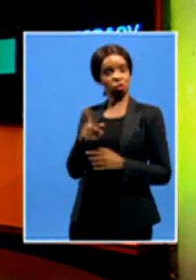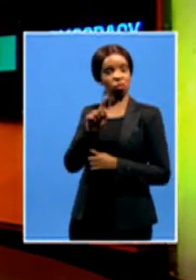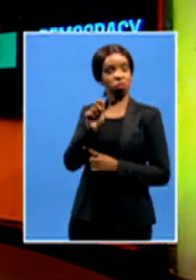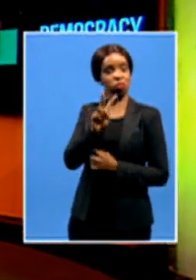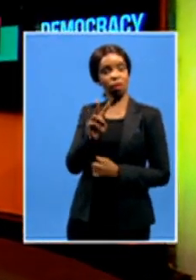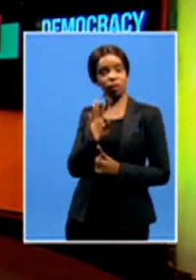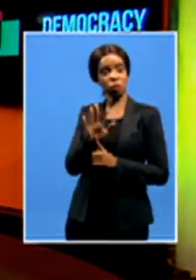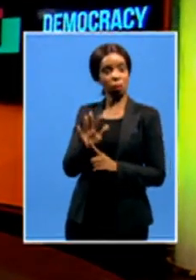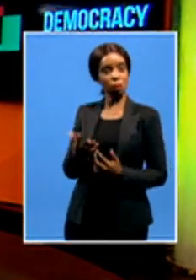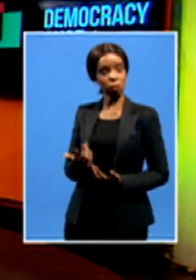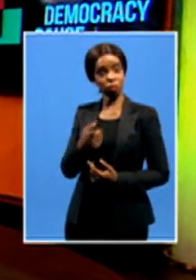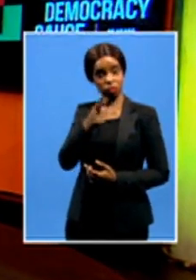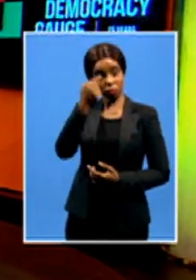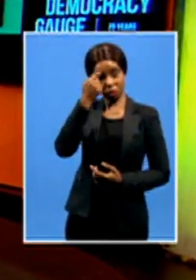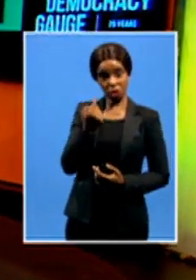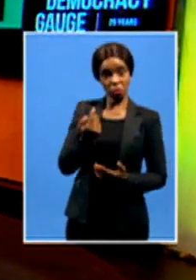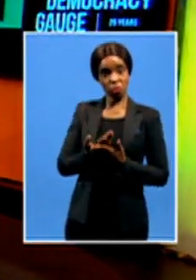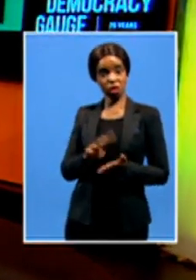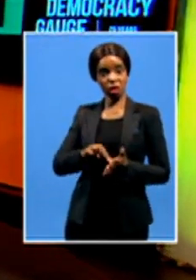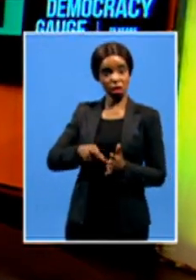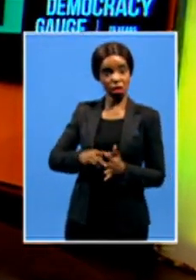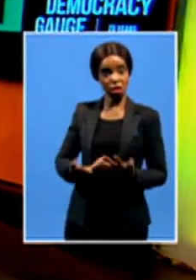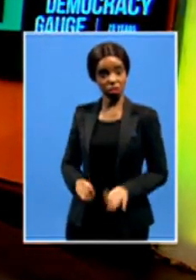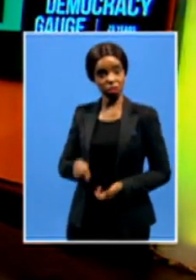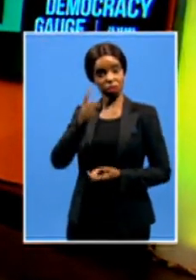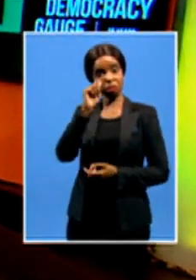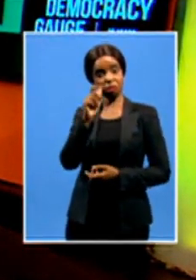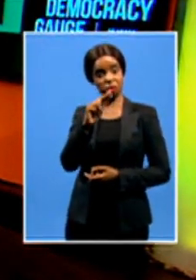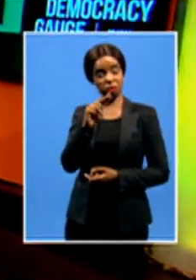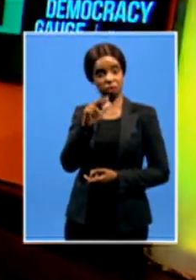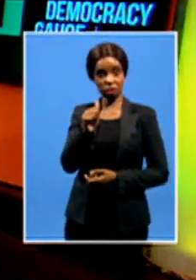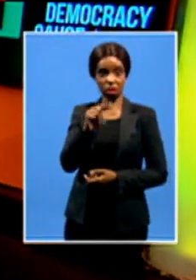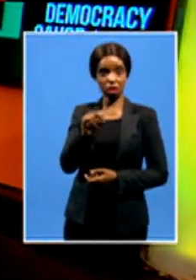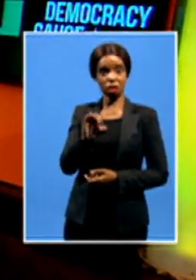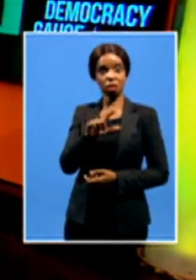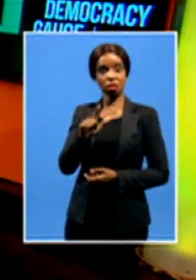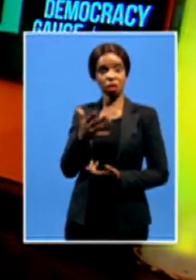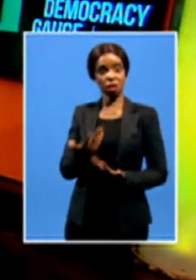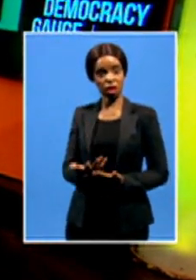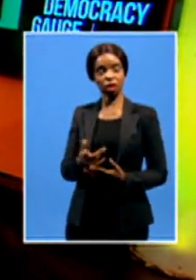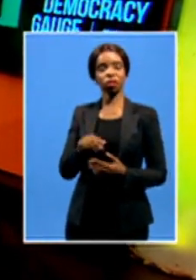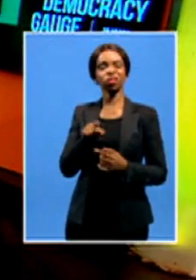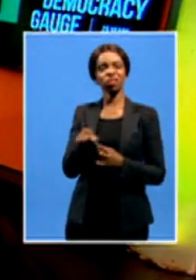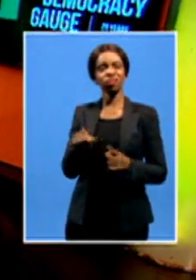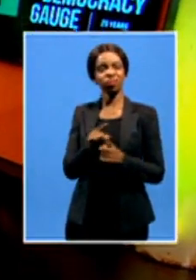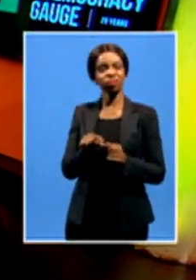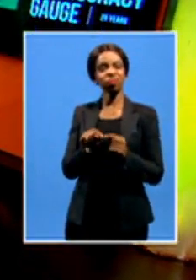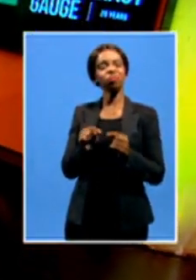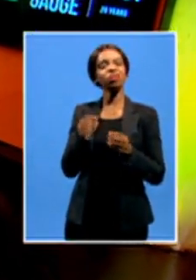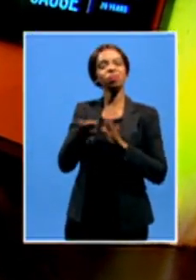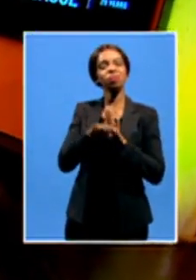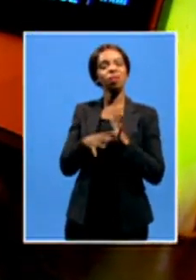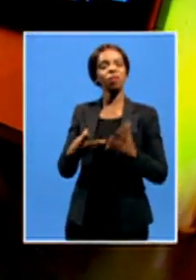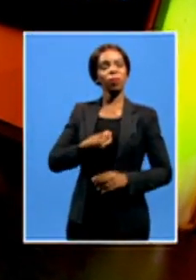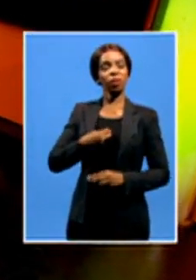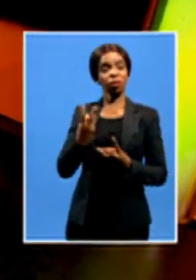talent shows. So You Think You Can Dance. There are all kinds of avenues that have made young people in particular interested in your art